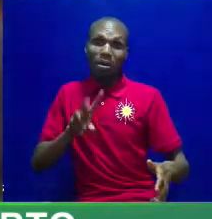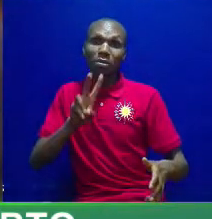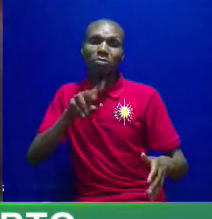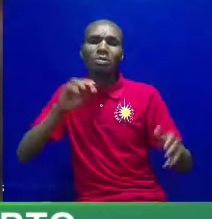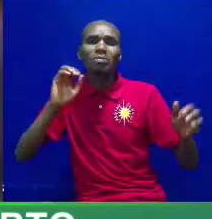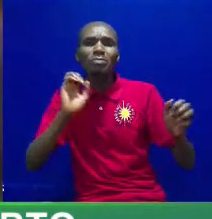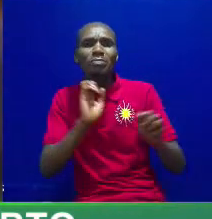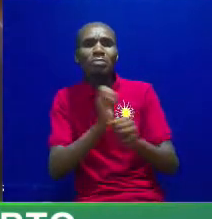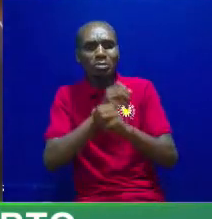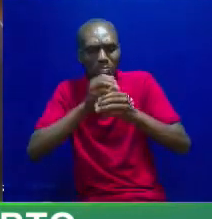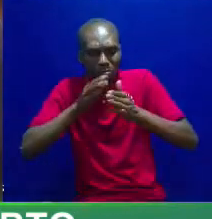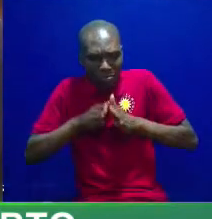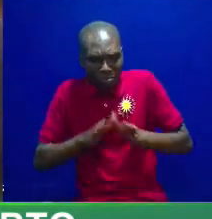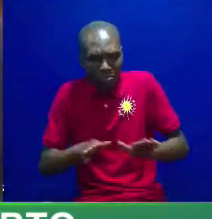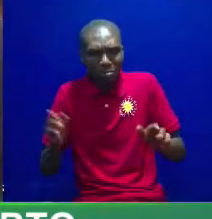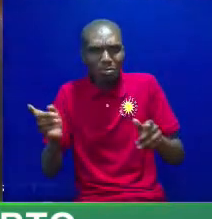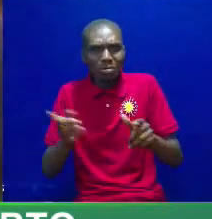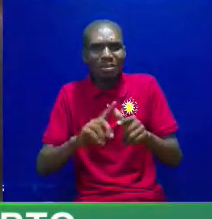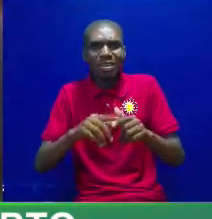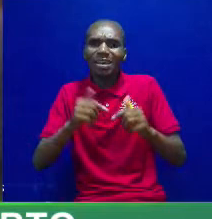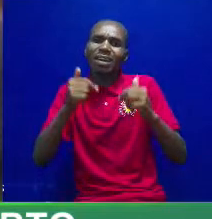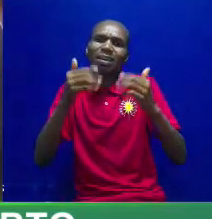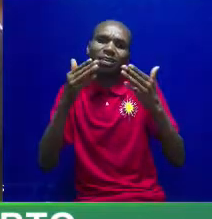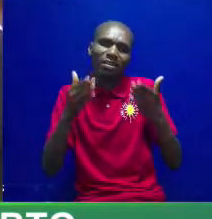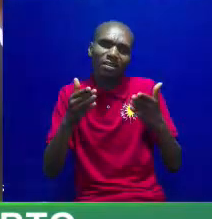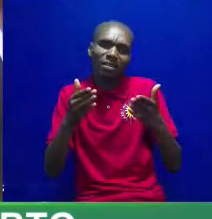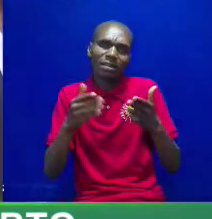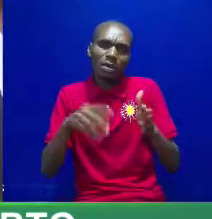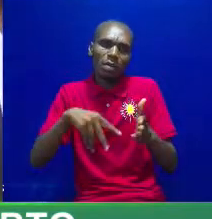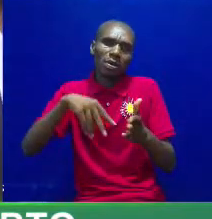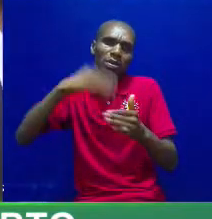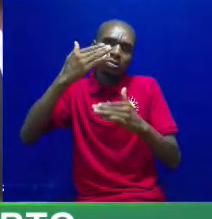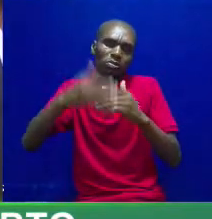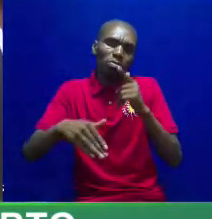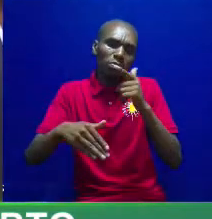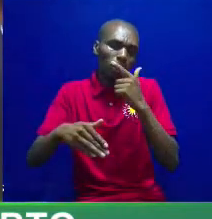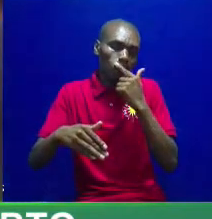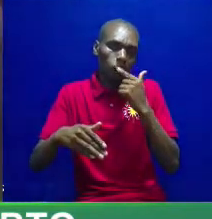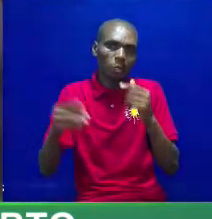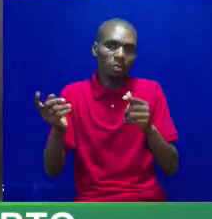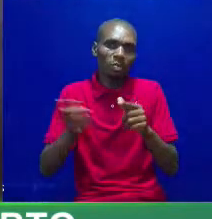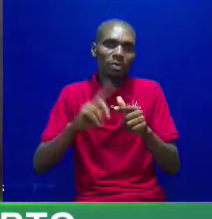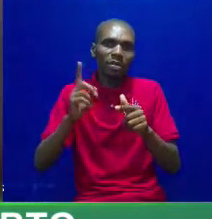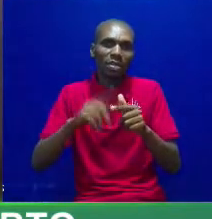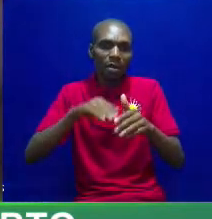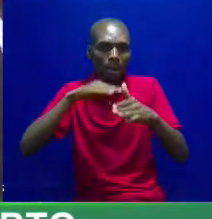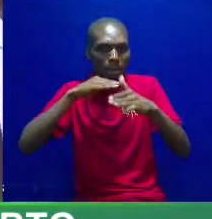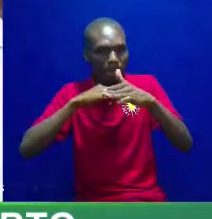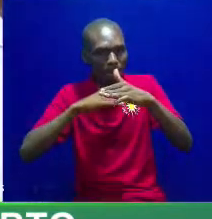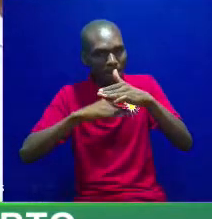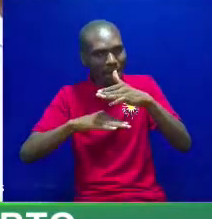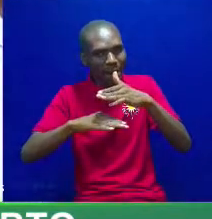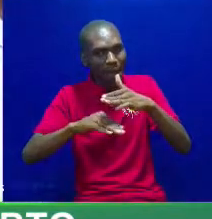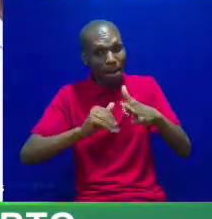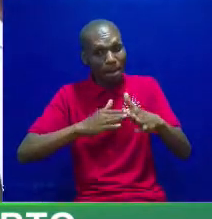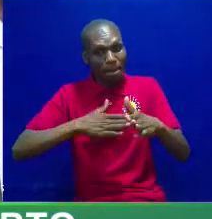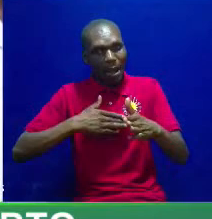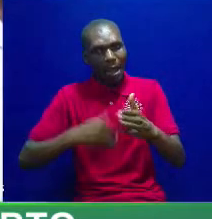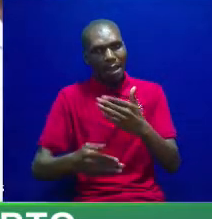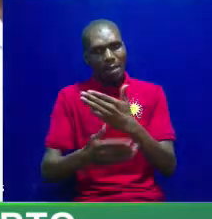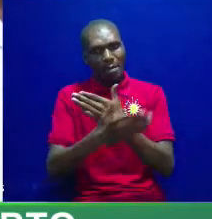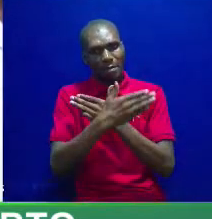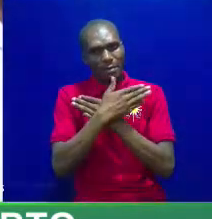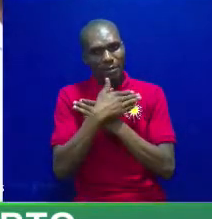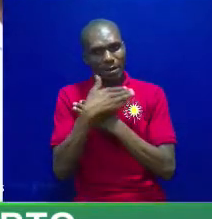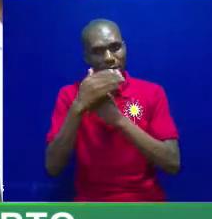So I stand against it I stand against it in every forum In fact my colleague Honorable Peter Kaluma from